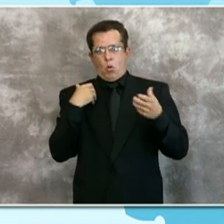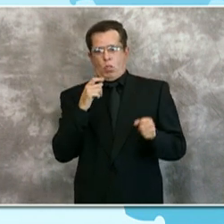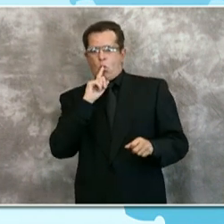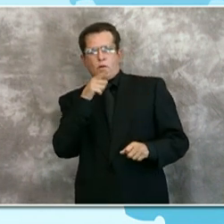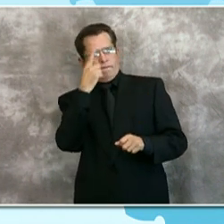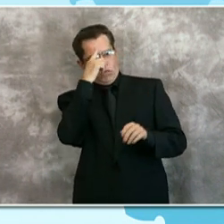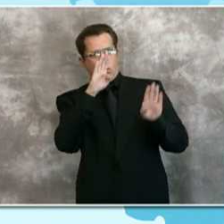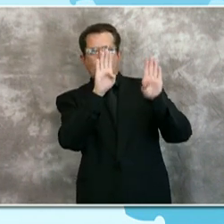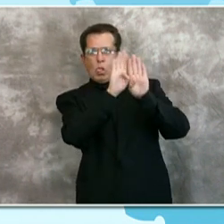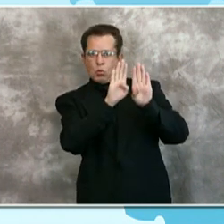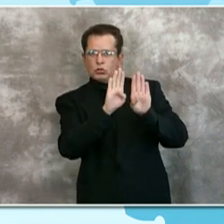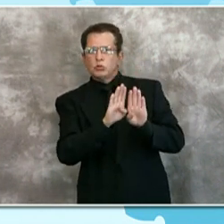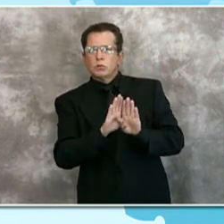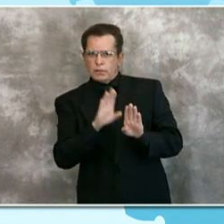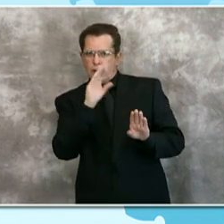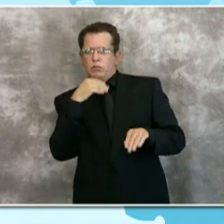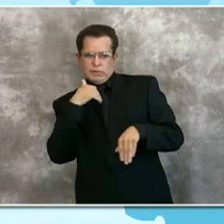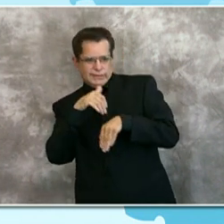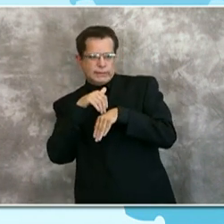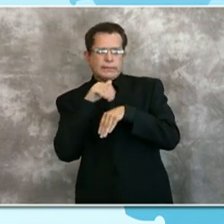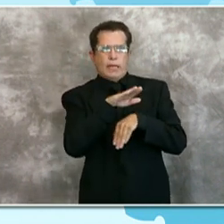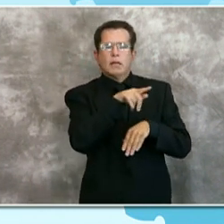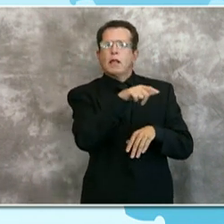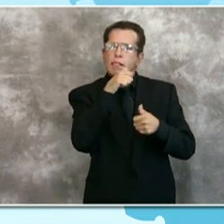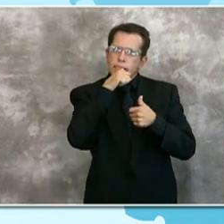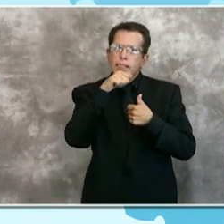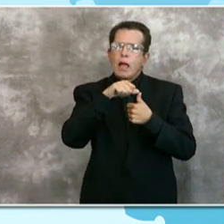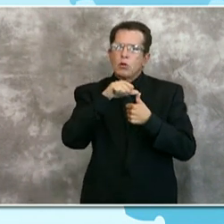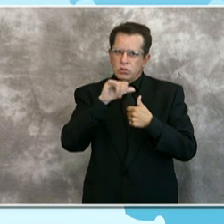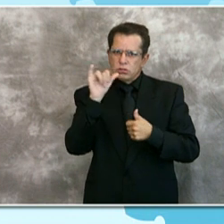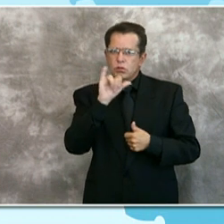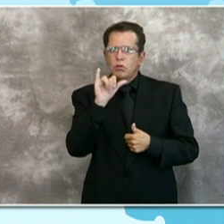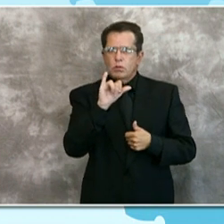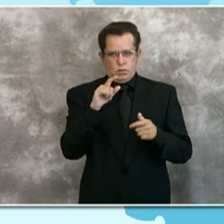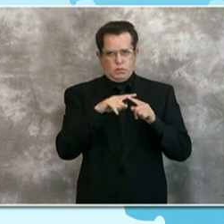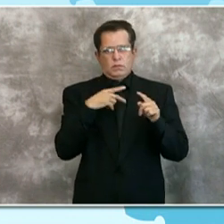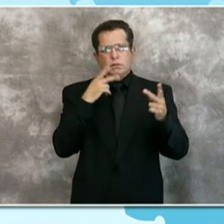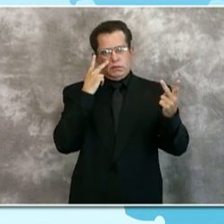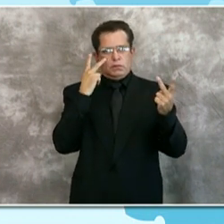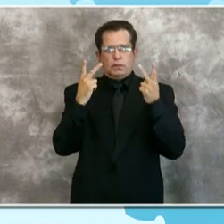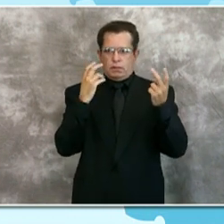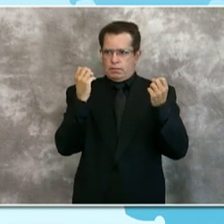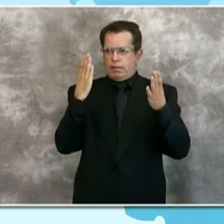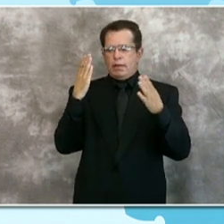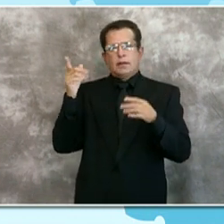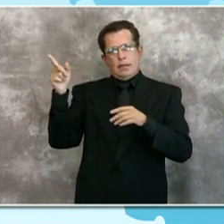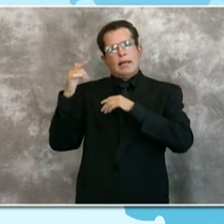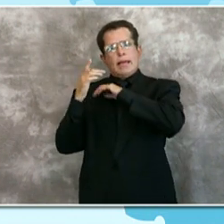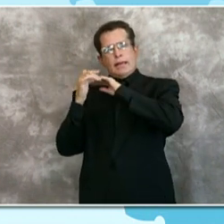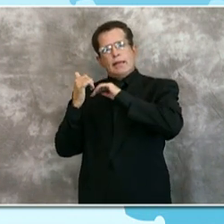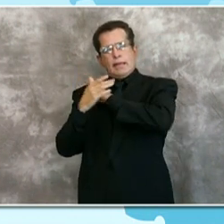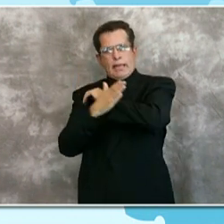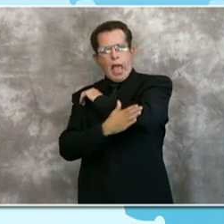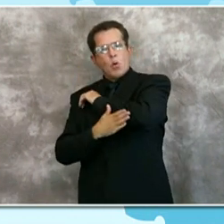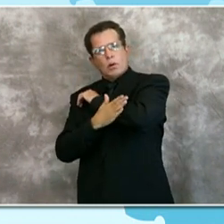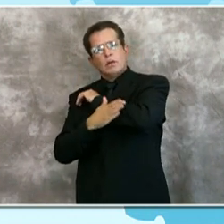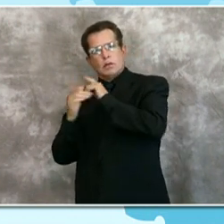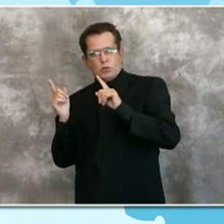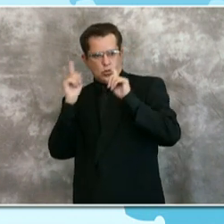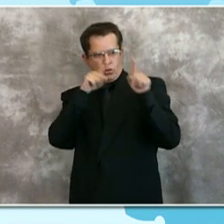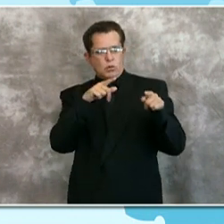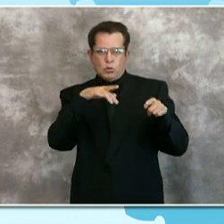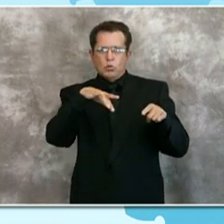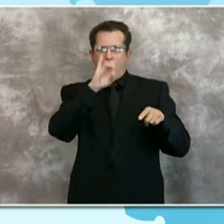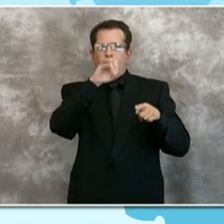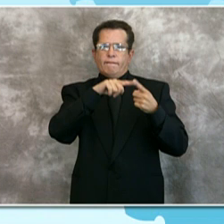3 cease and desist letters. In addition to those, we've had multiple instances of county staff following up, working, trying to gain